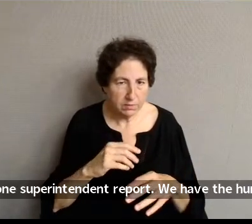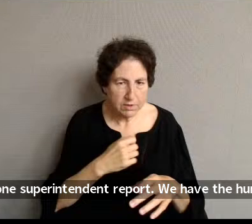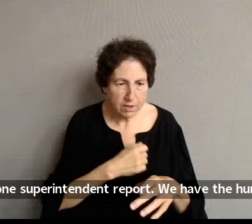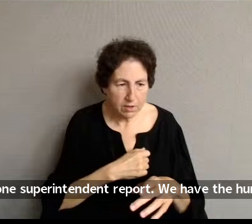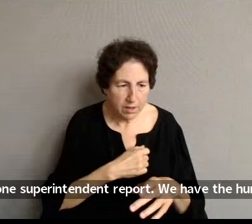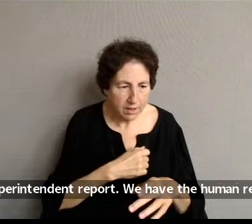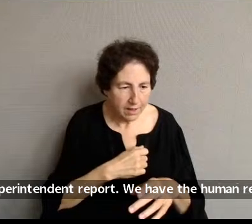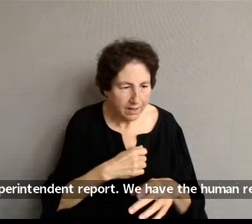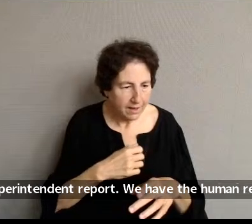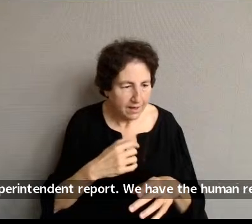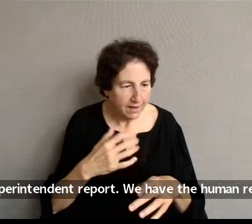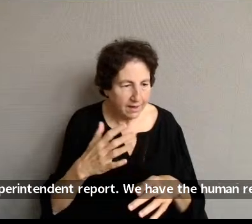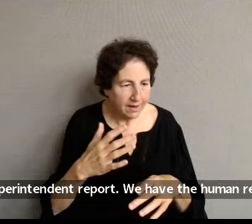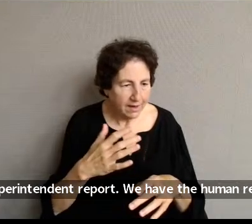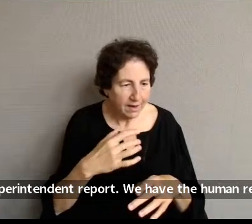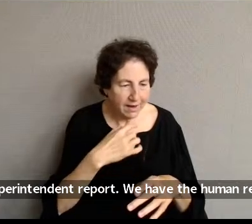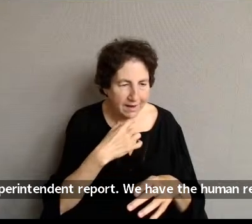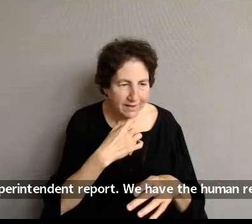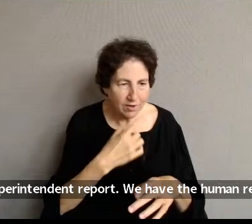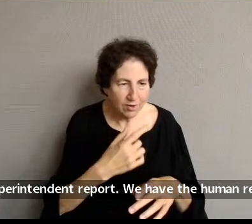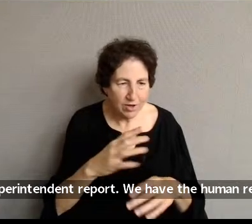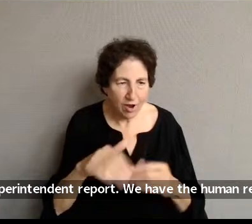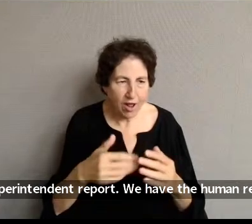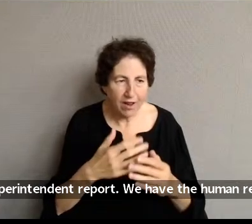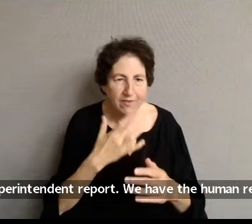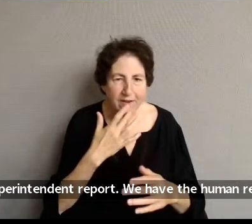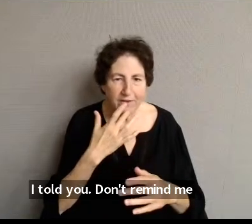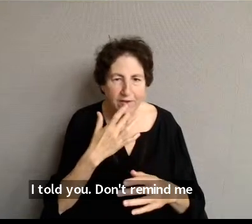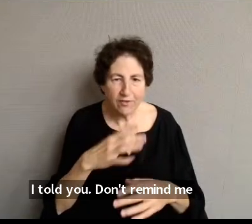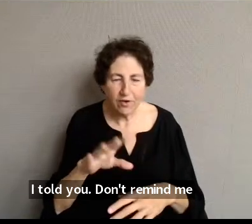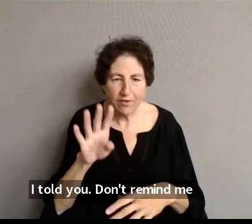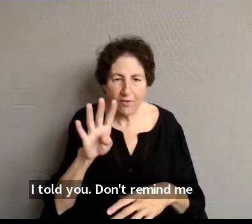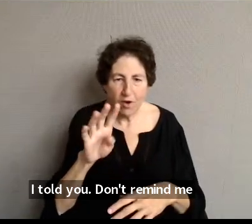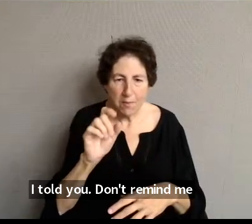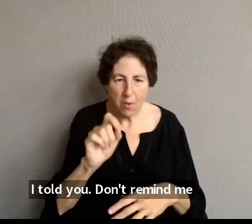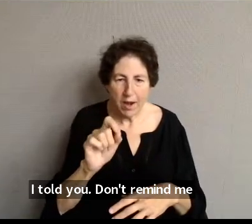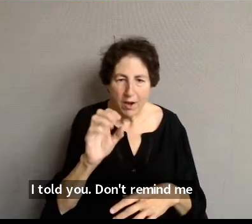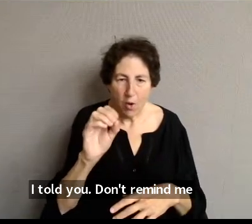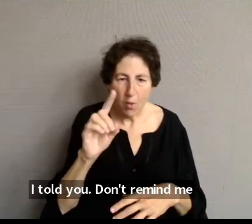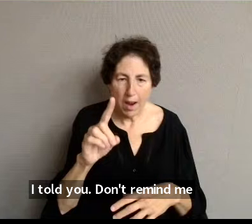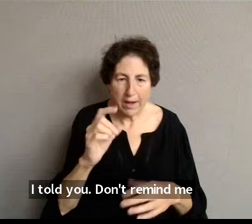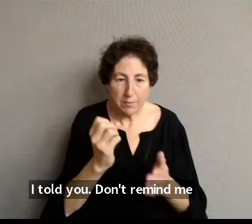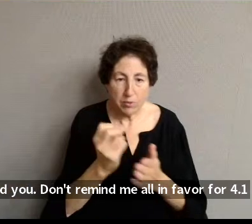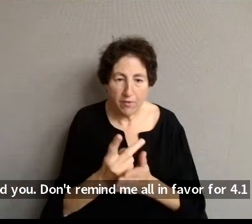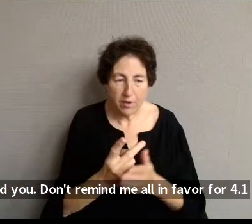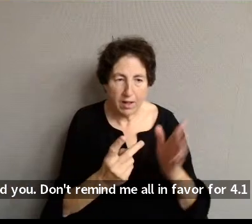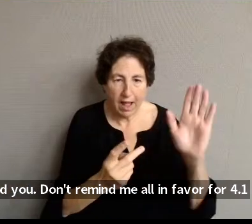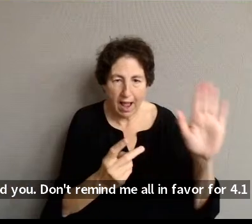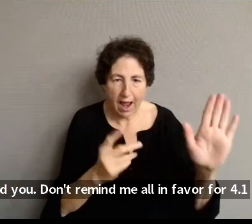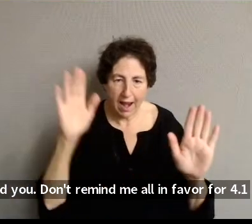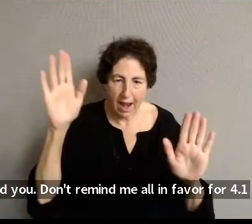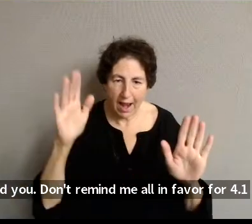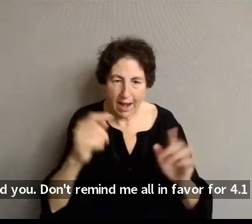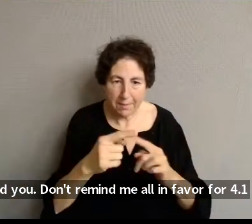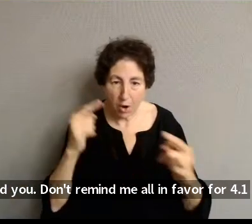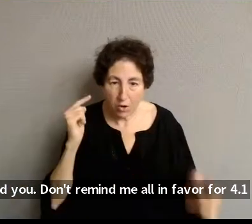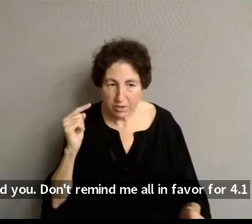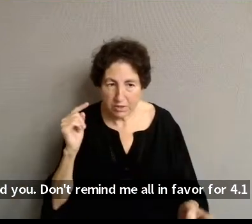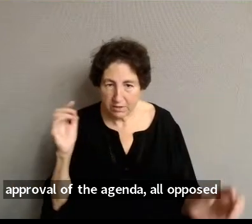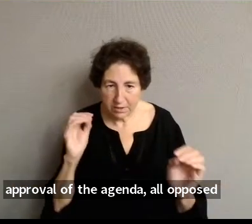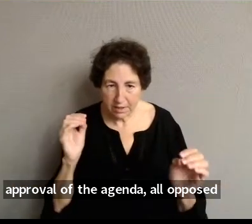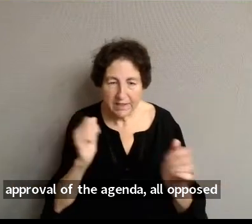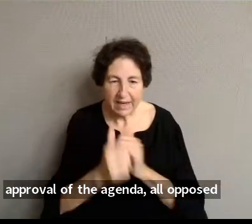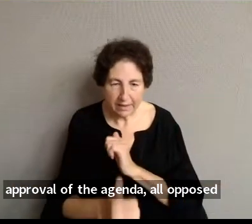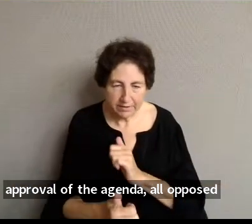I told you, you'd have to remind me. All in favor for 4.01 approval of the agenda? Aye. Aye. All opposed?